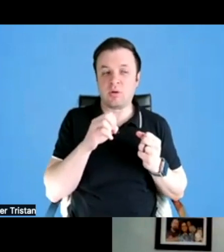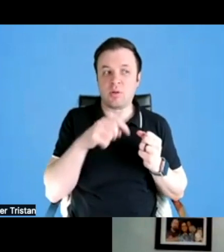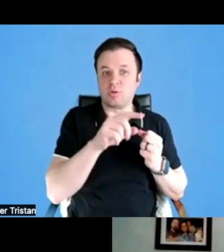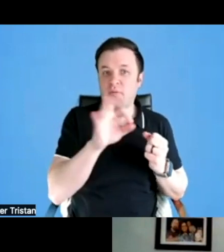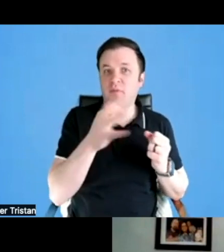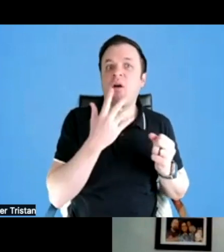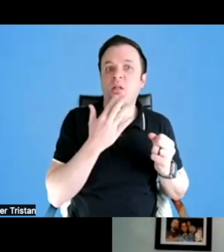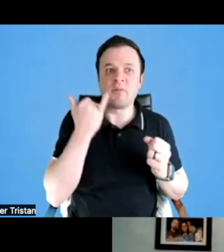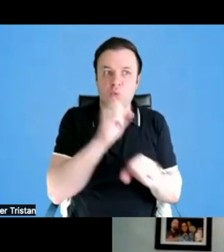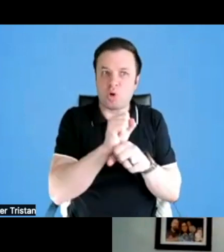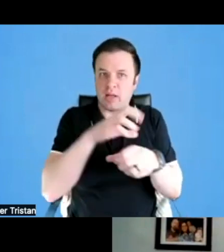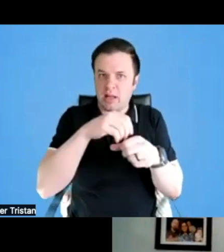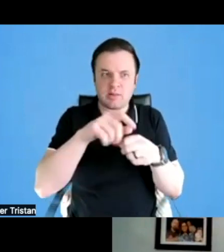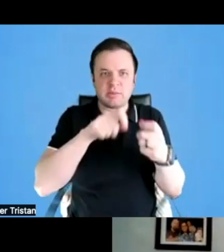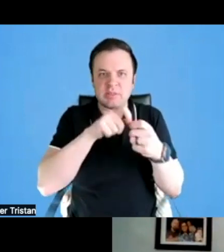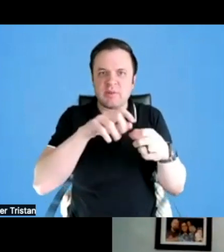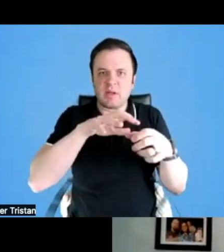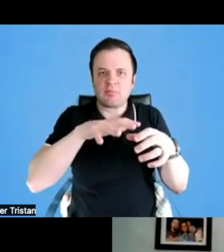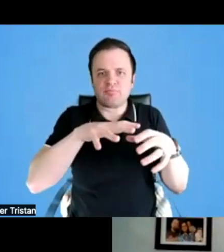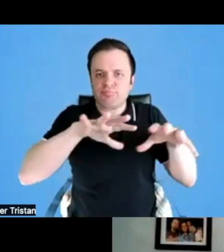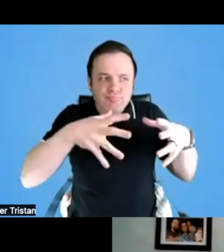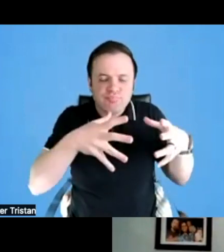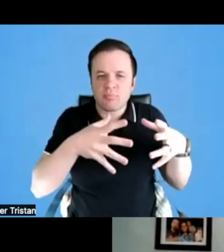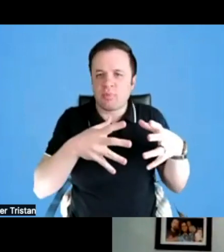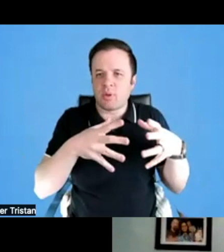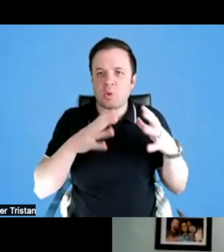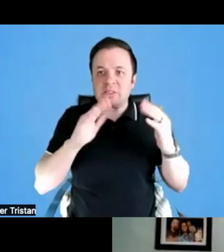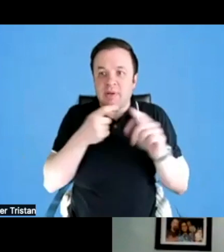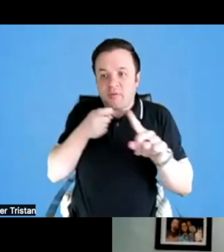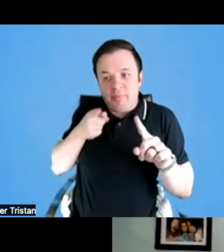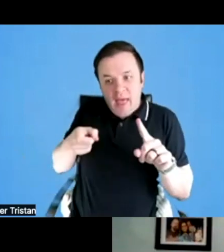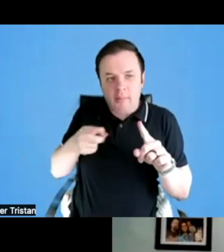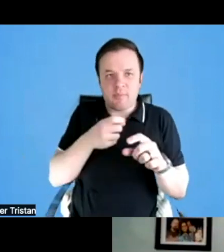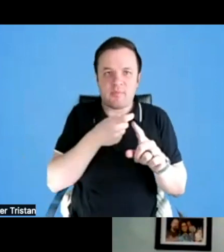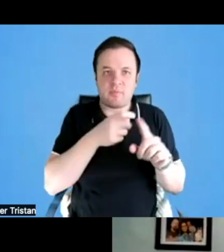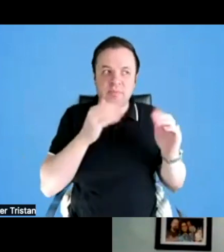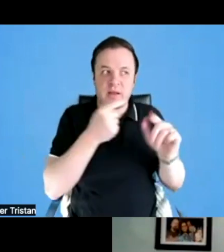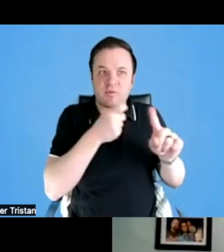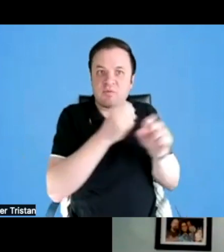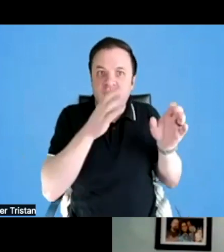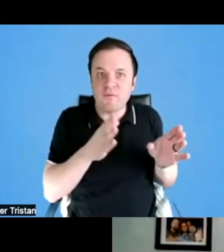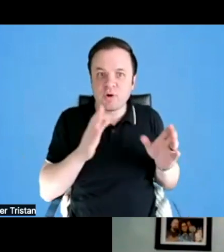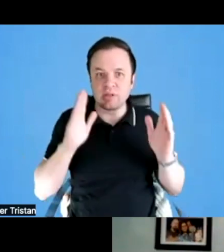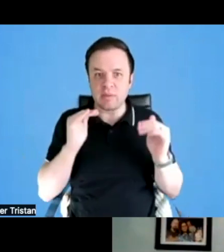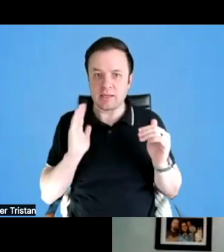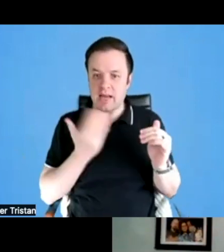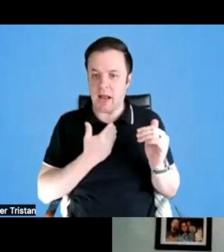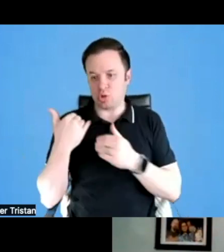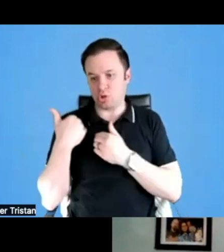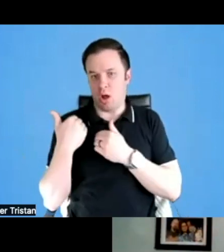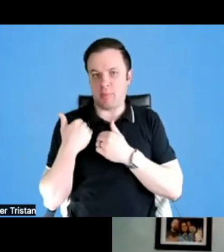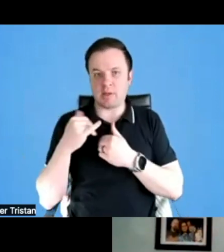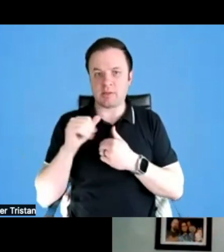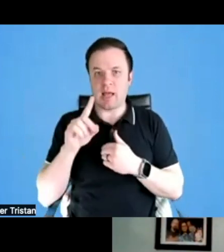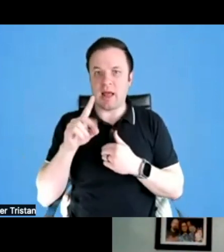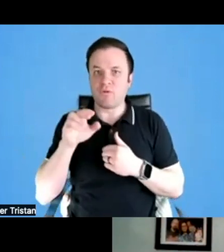this expectation of them, the expectation of the survivor, and also this expectation that our job as advocates is to get folks to leave, to